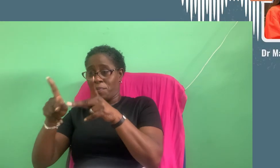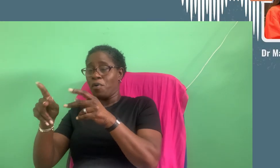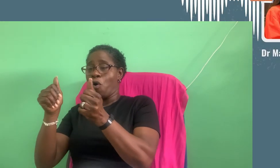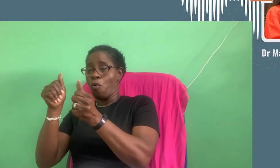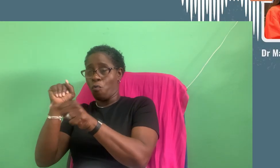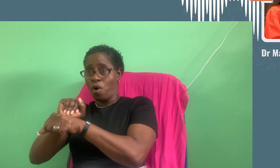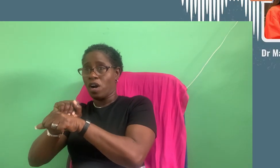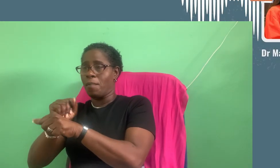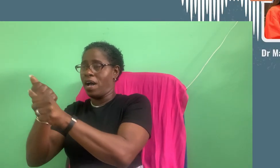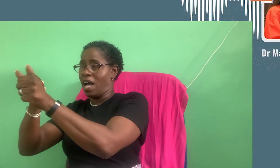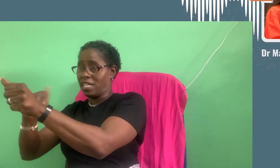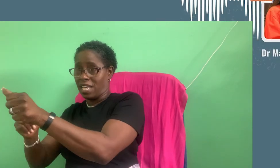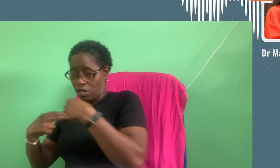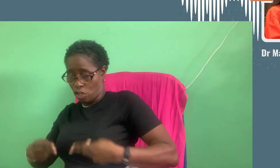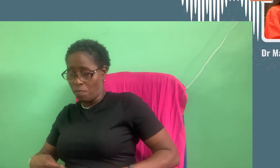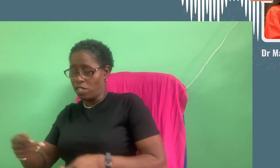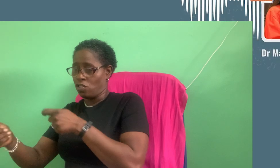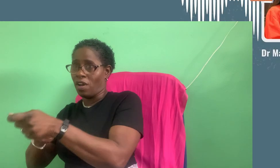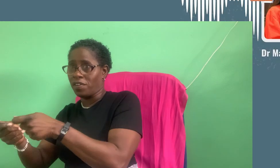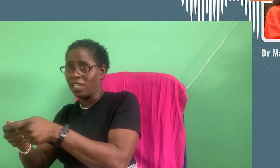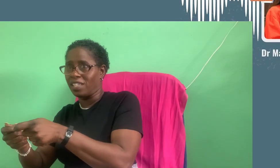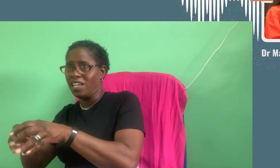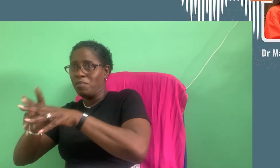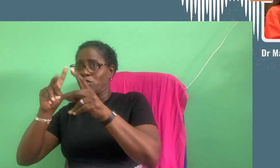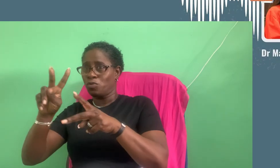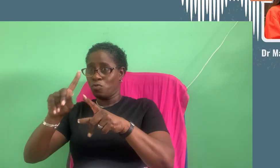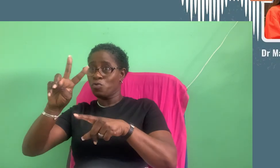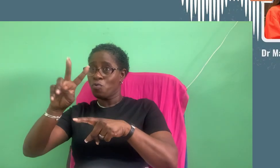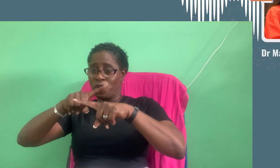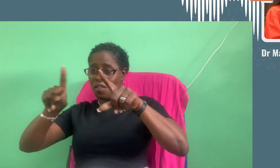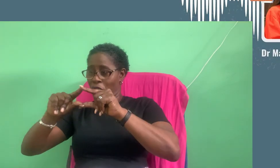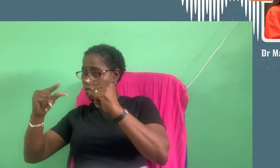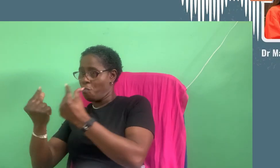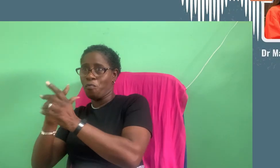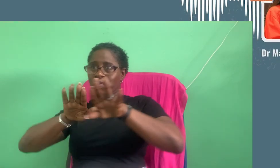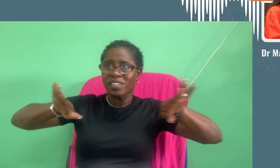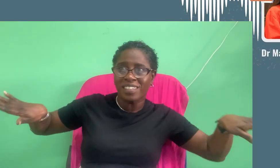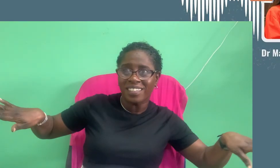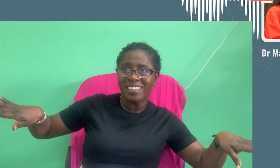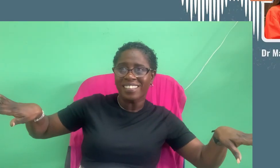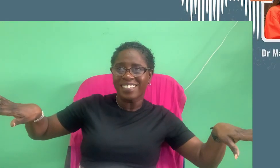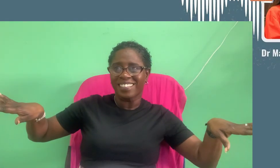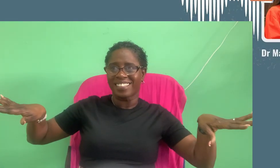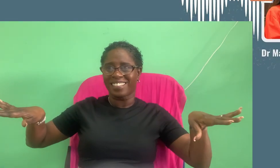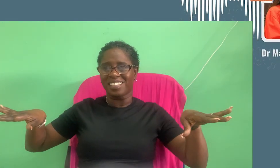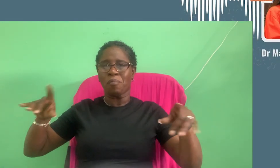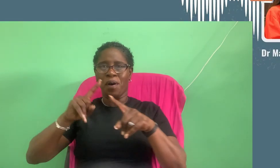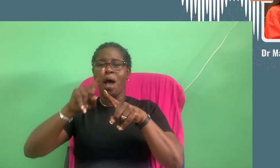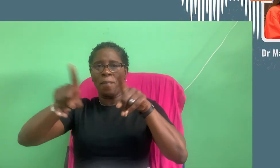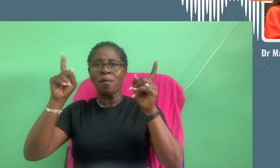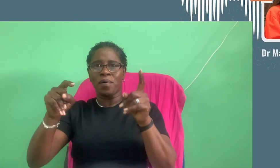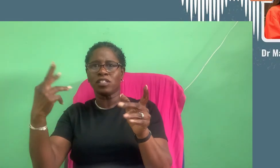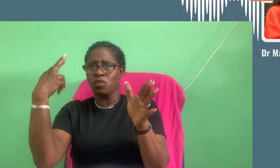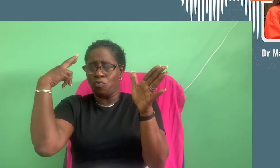knowledge about human trafficking victims and survivors. And really, I think it's a lack of recognition of how